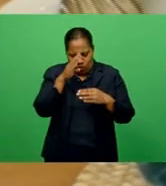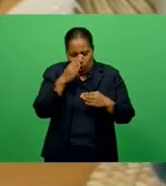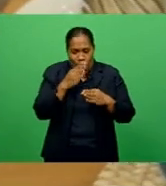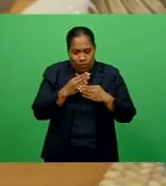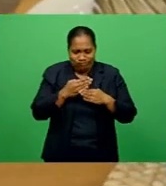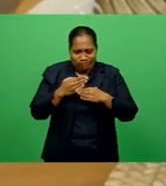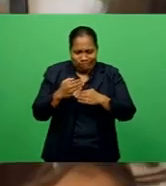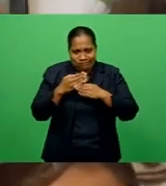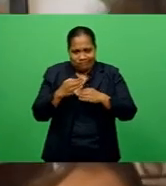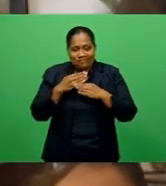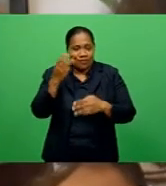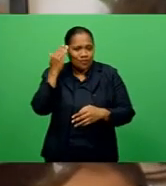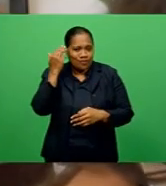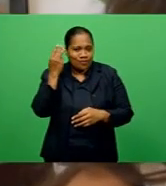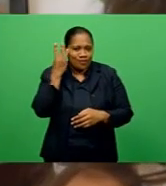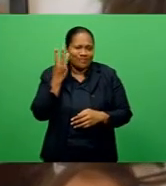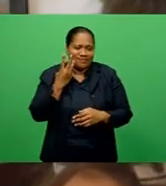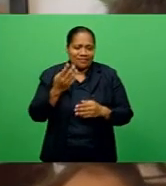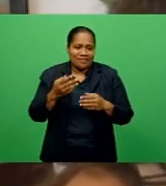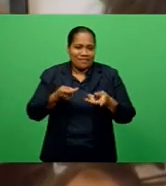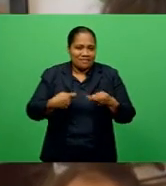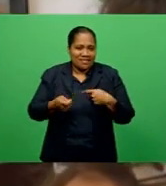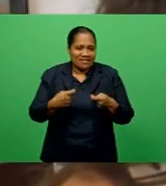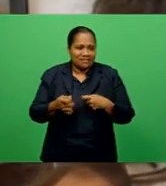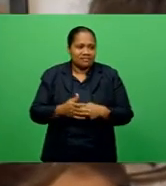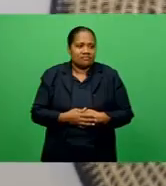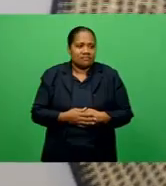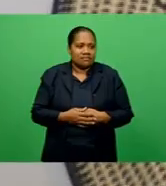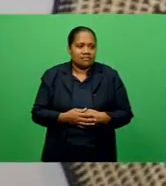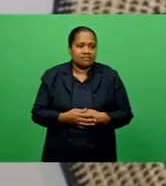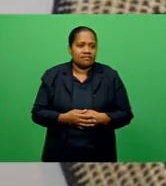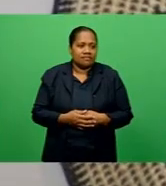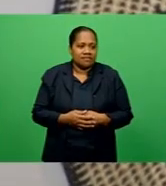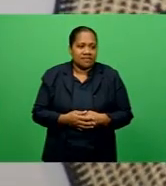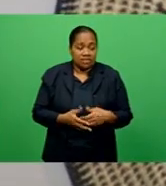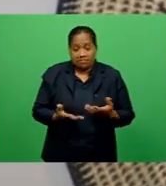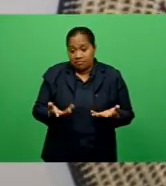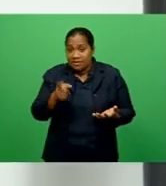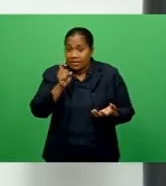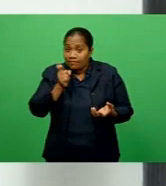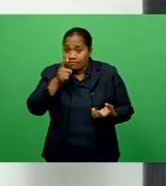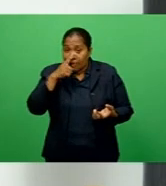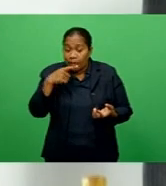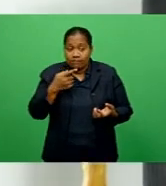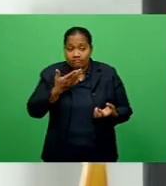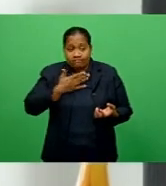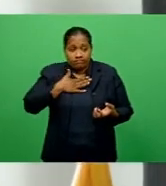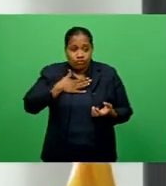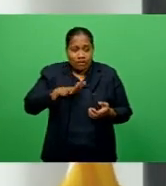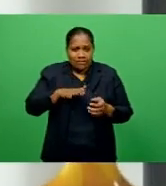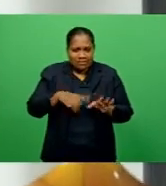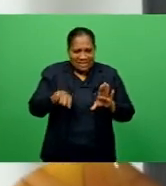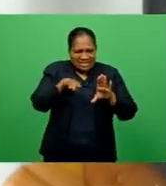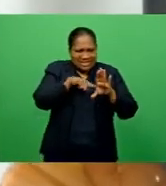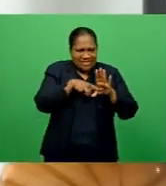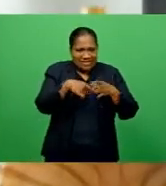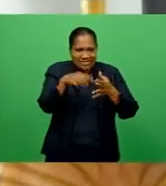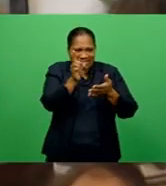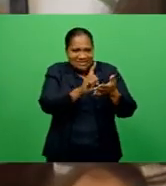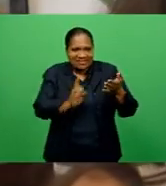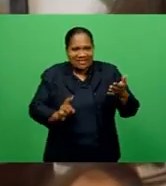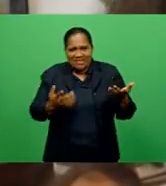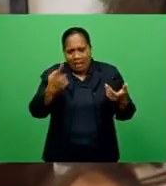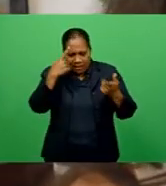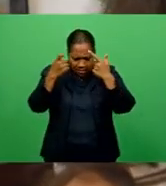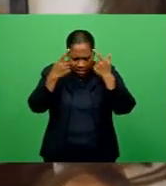the ladies at their markets directly, so that if people want interior design ideas, we can go to them directly and they have more of